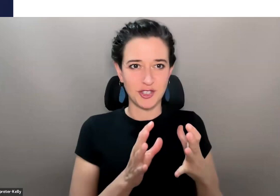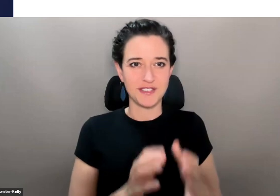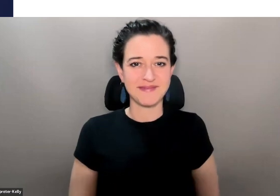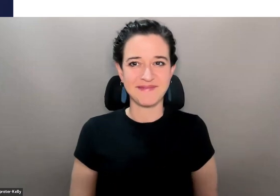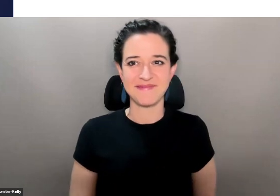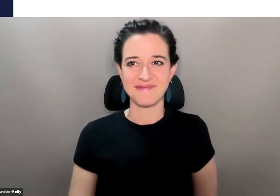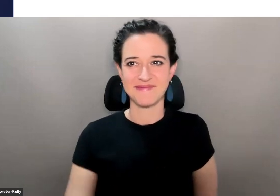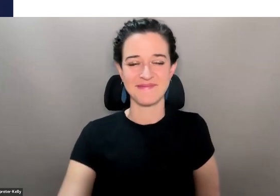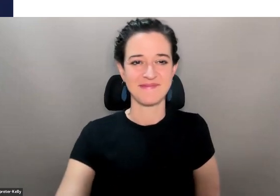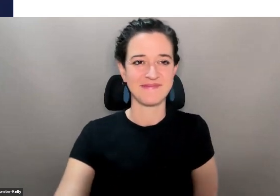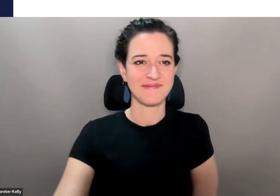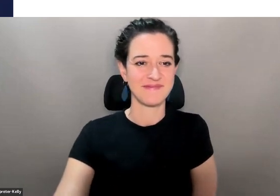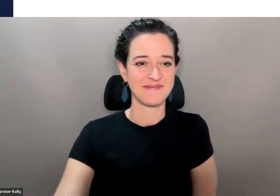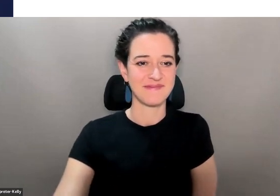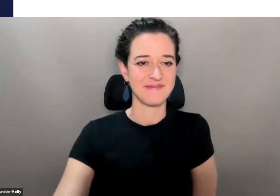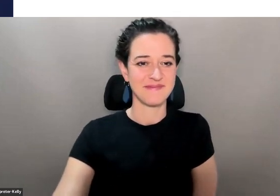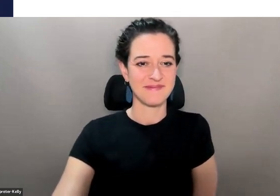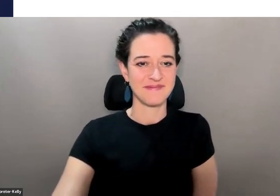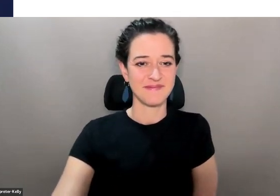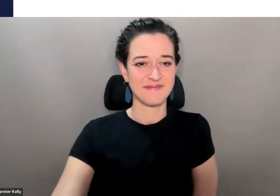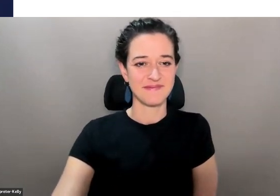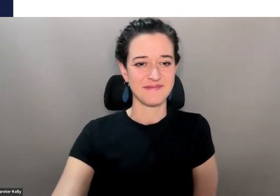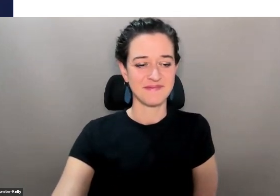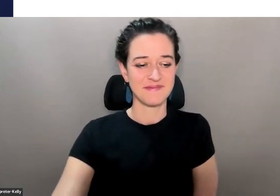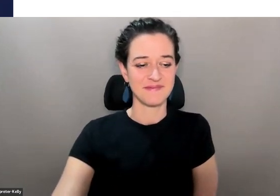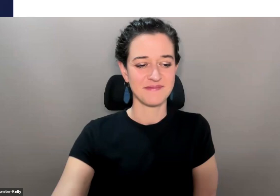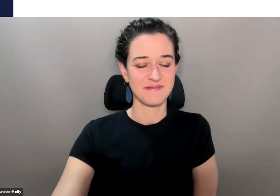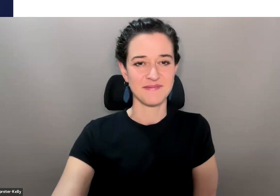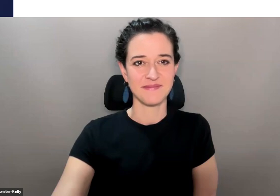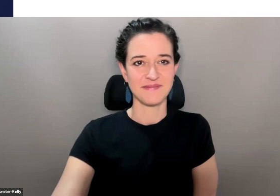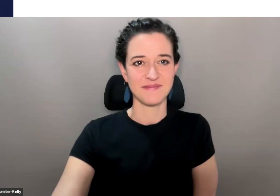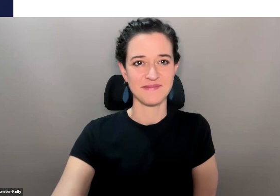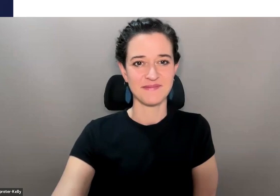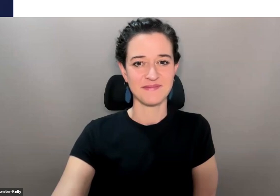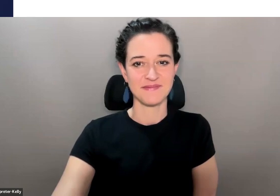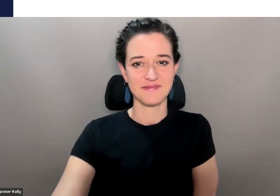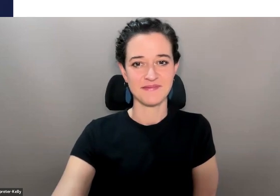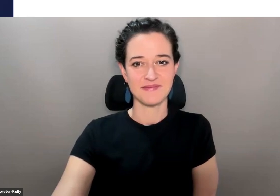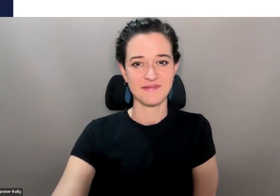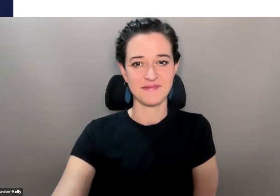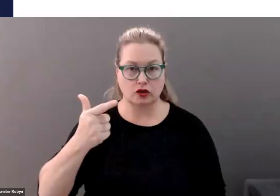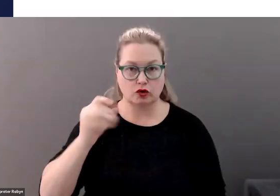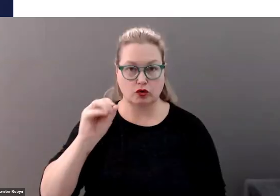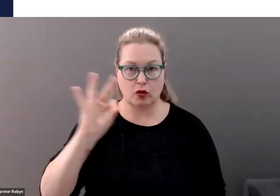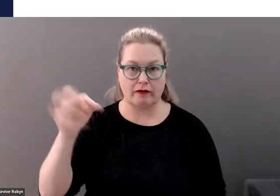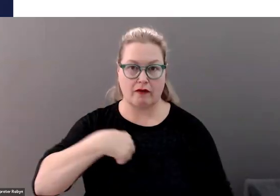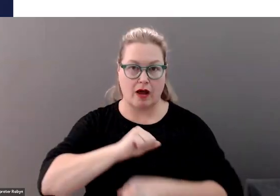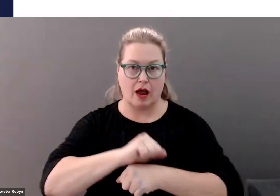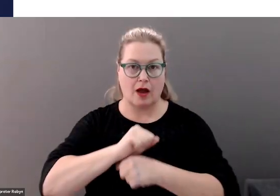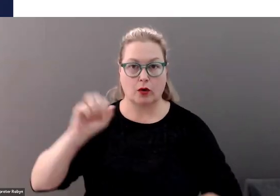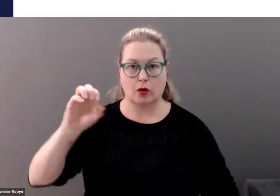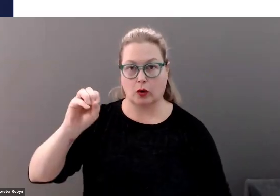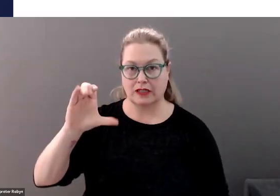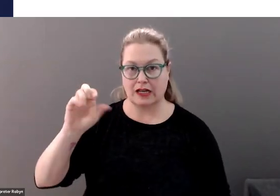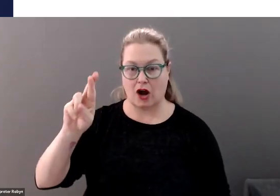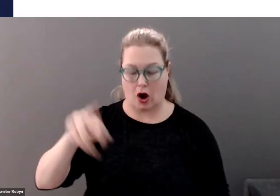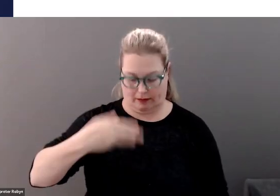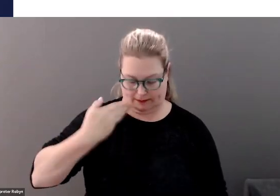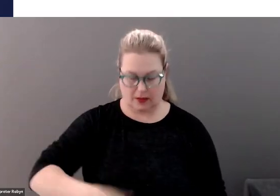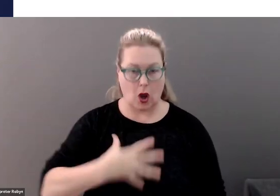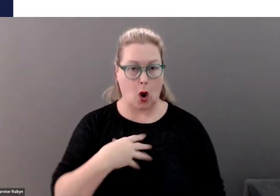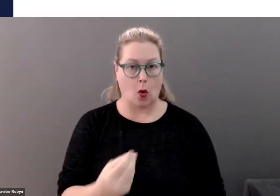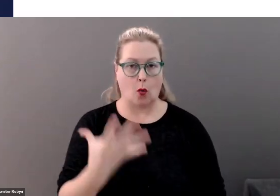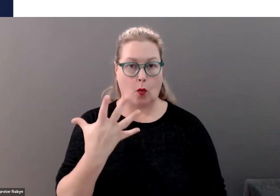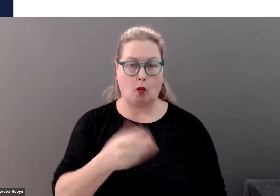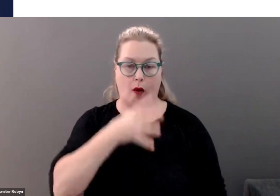Good afternoon, everyone. I'm Molly Bergdorf with the Office for Civil Rights Policy Division. I'm a white woman with blue eyes,